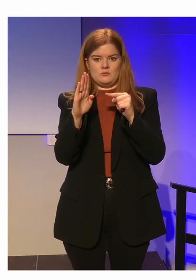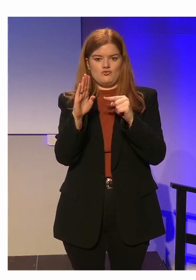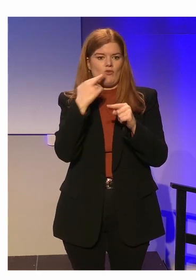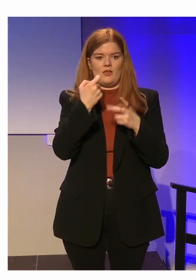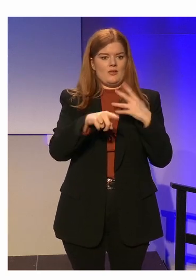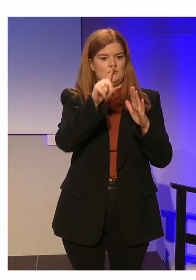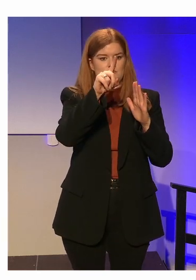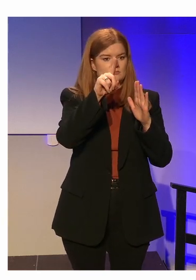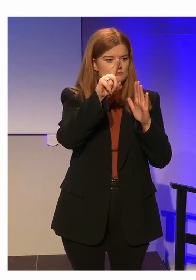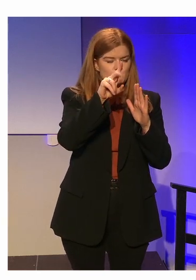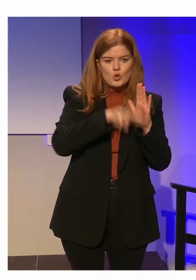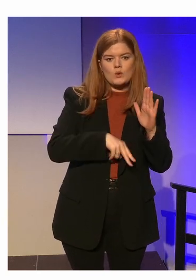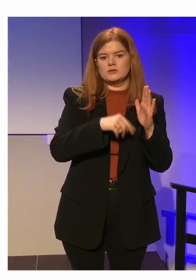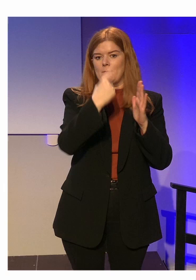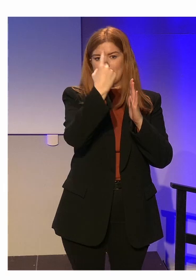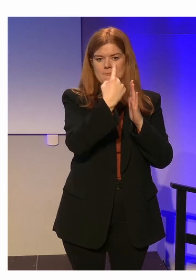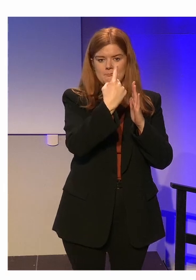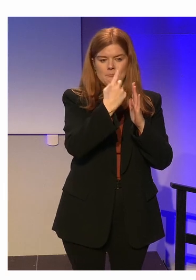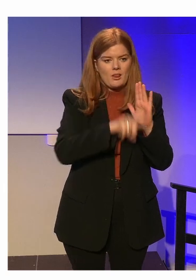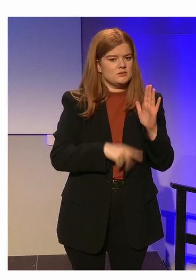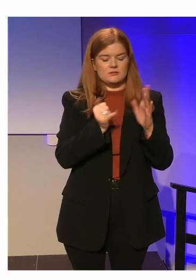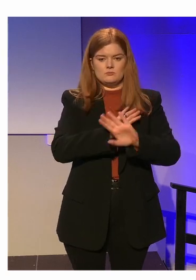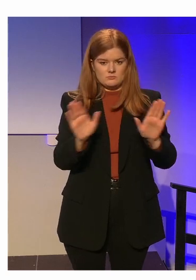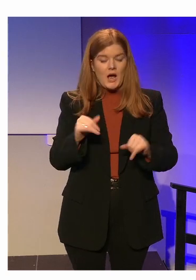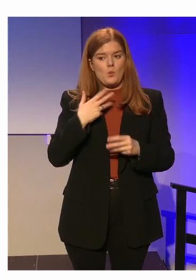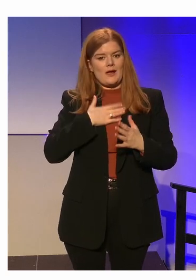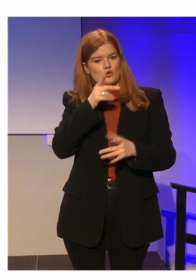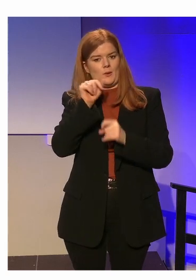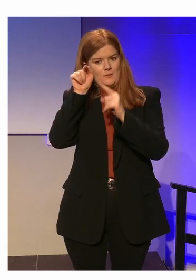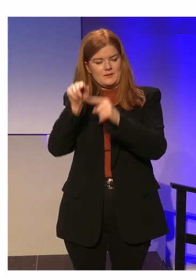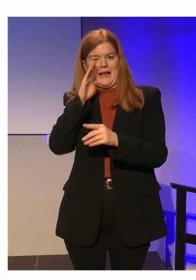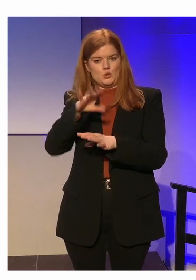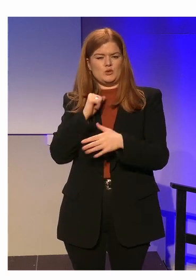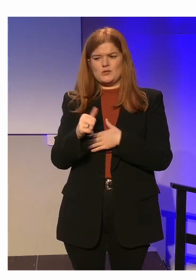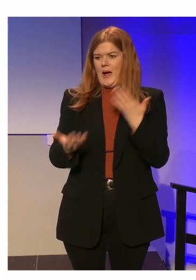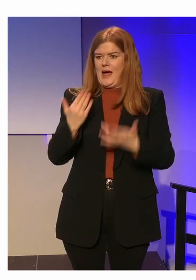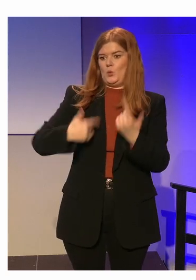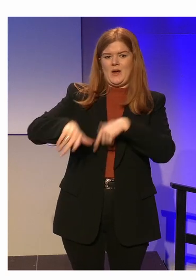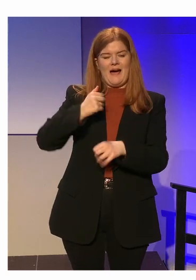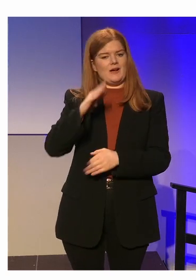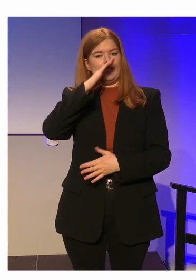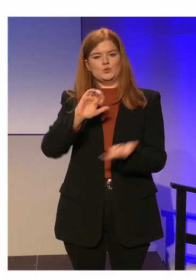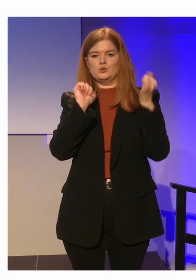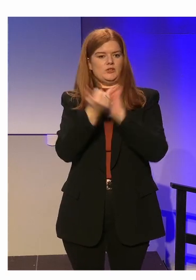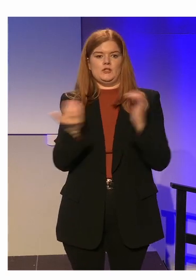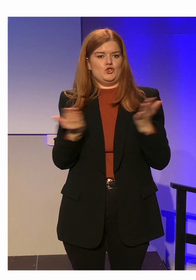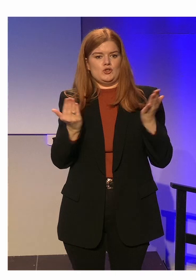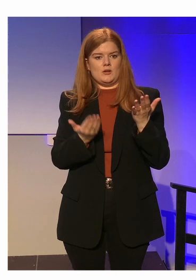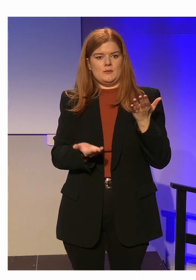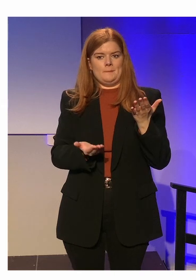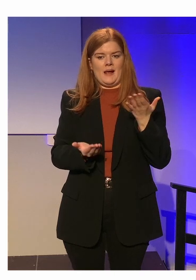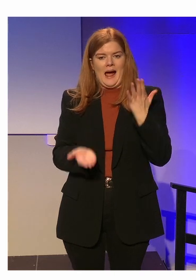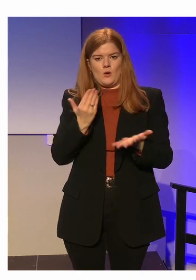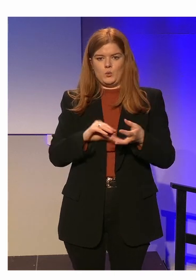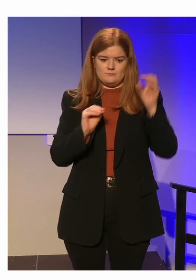or policies. And that's what I want to talk about today. How do we have an attitudinal change toward the way we